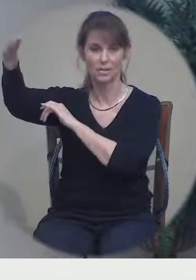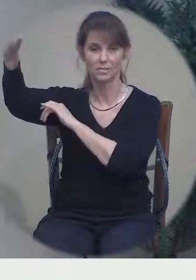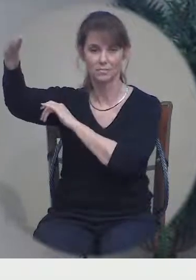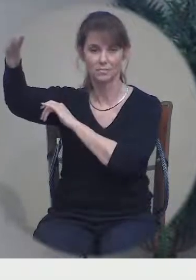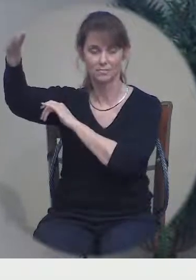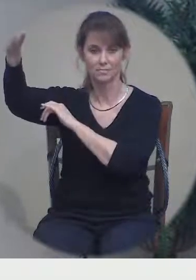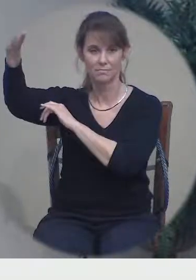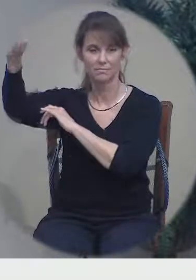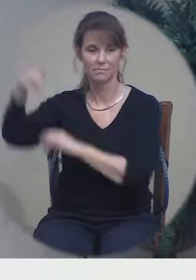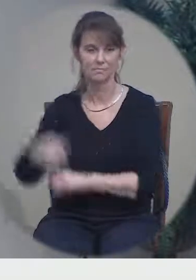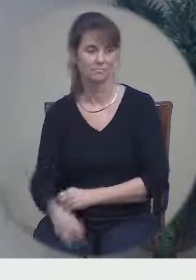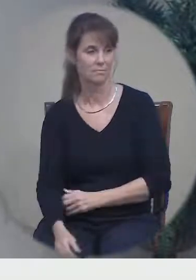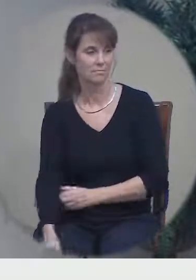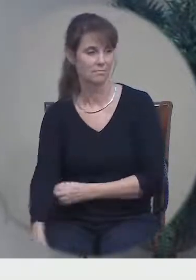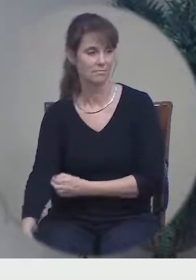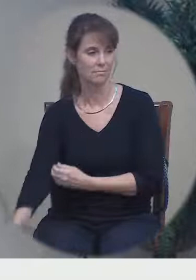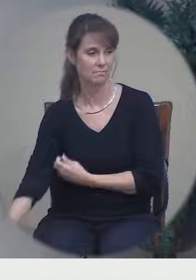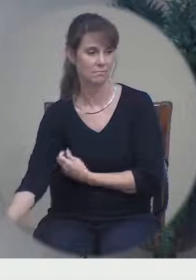Boyd, then.